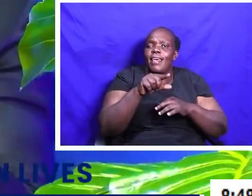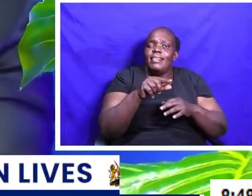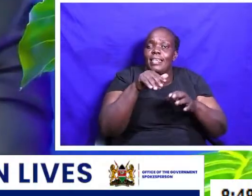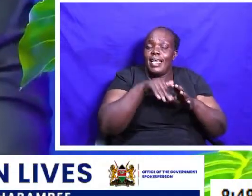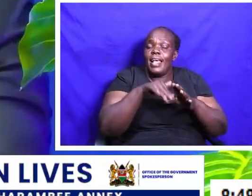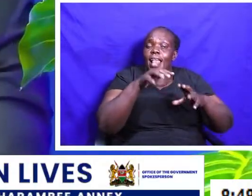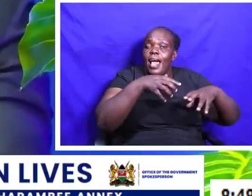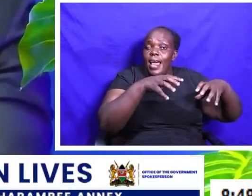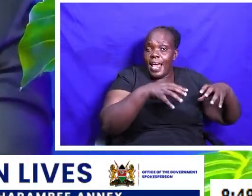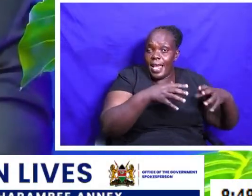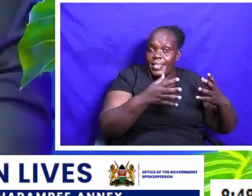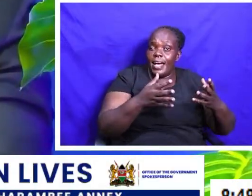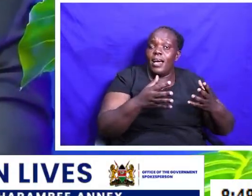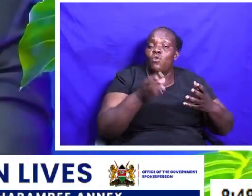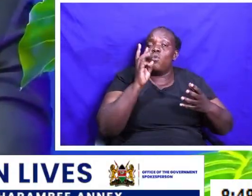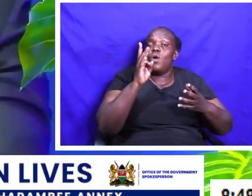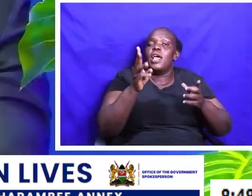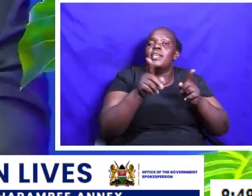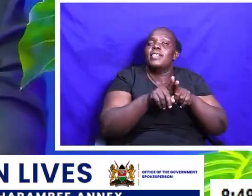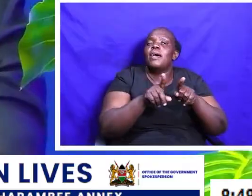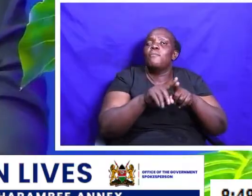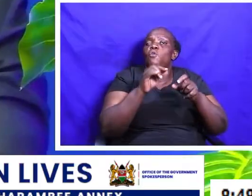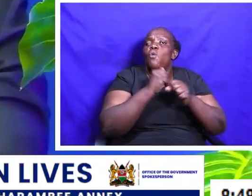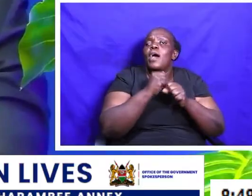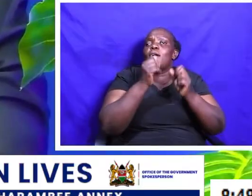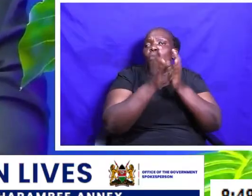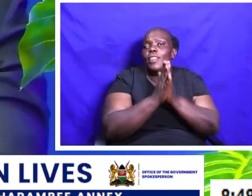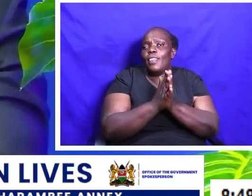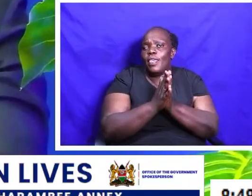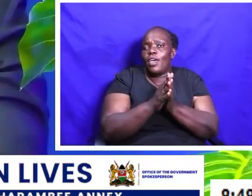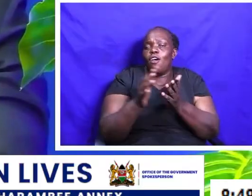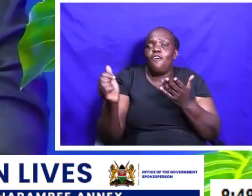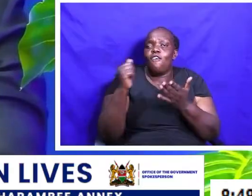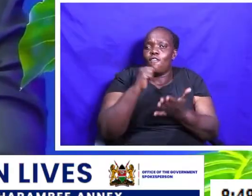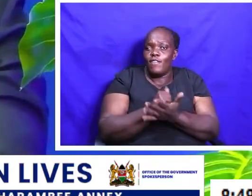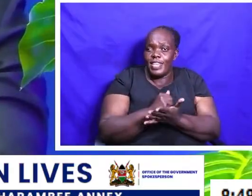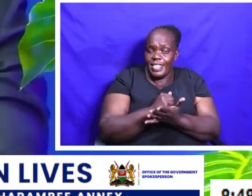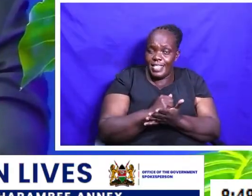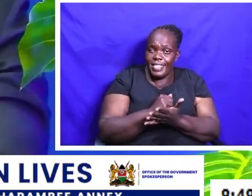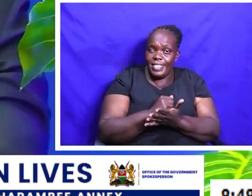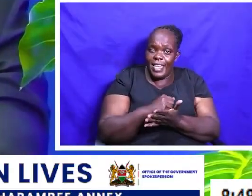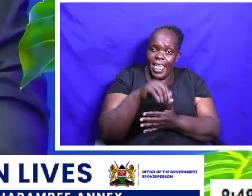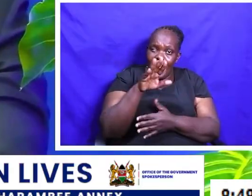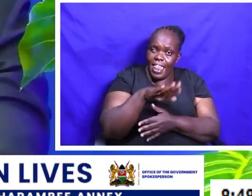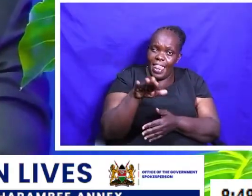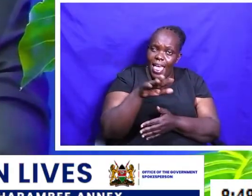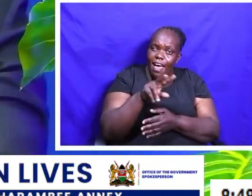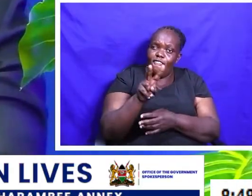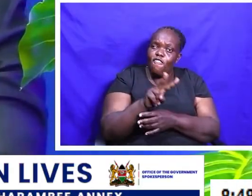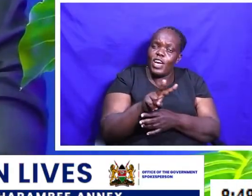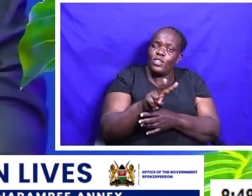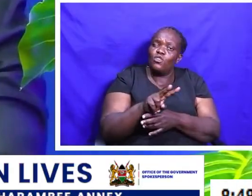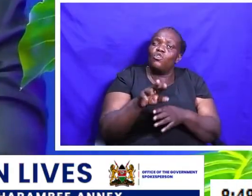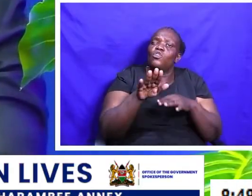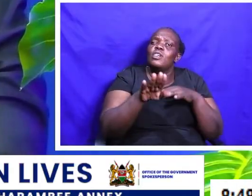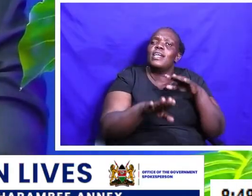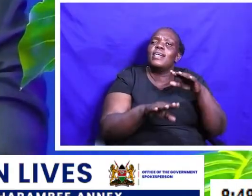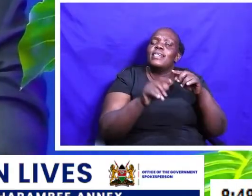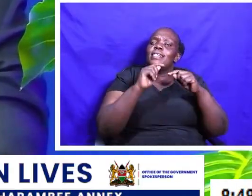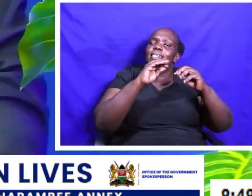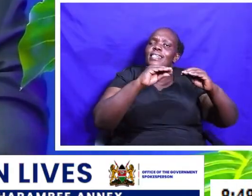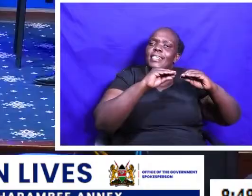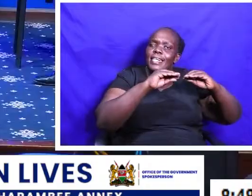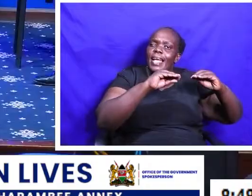only that, in agriculture, we're also working with the office in terms of vocational